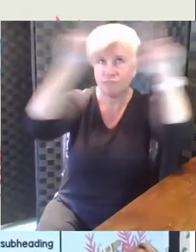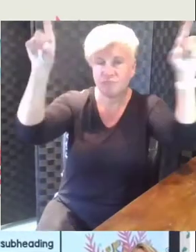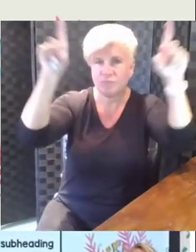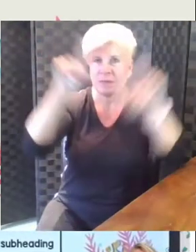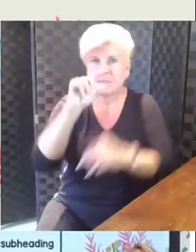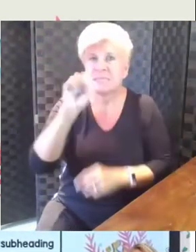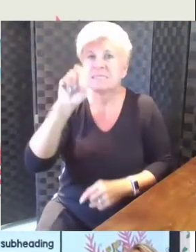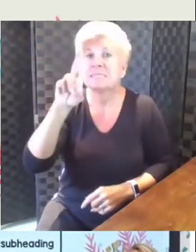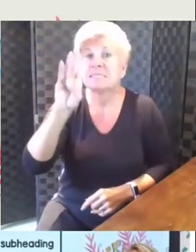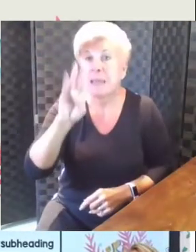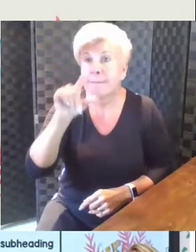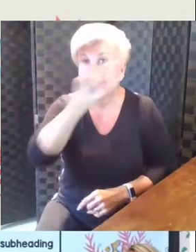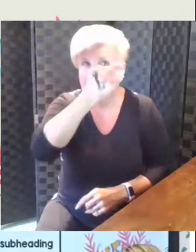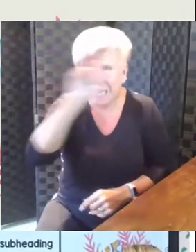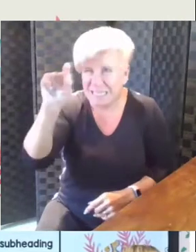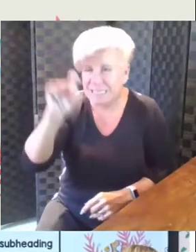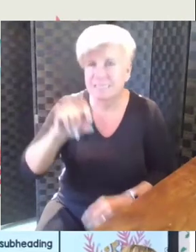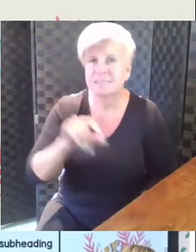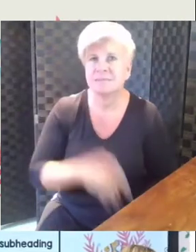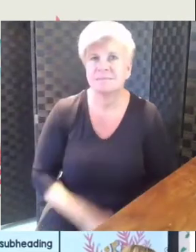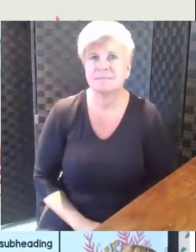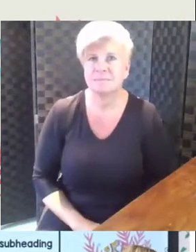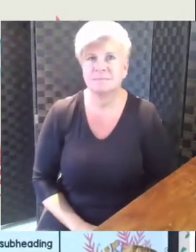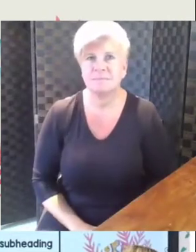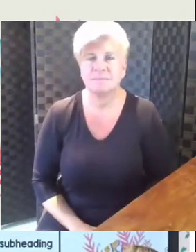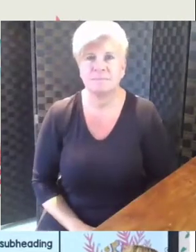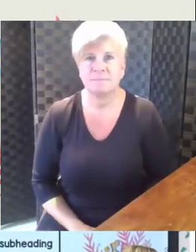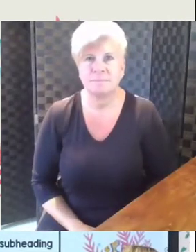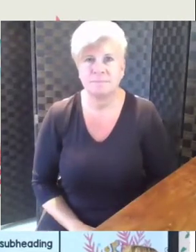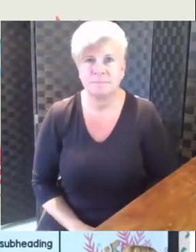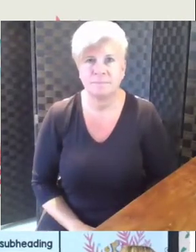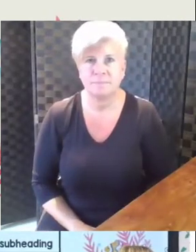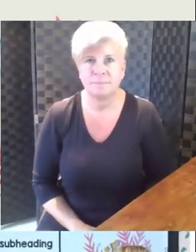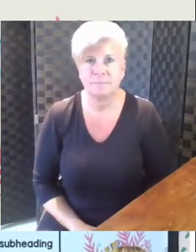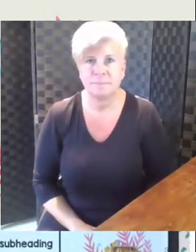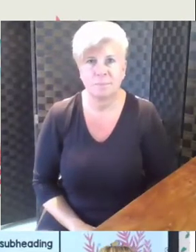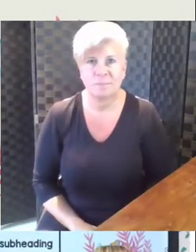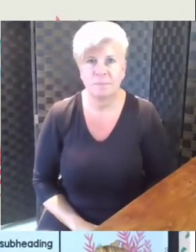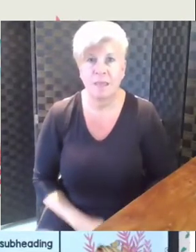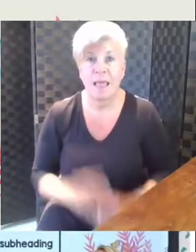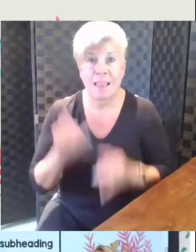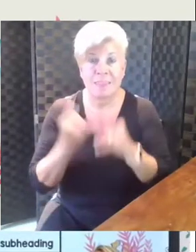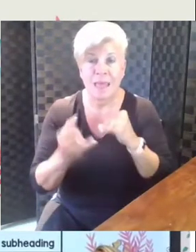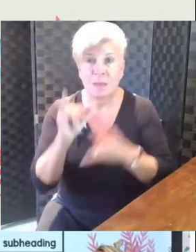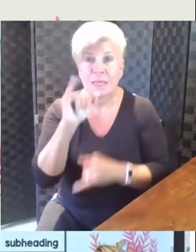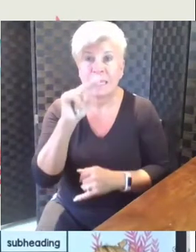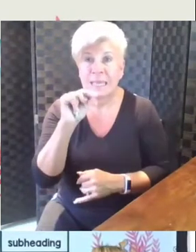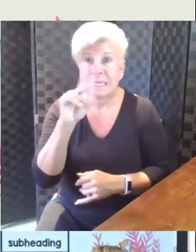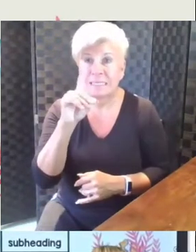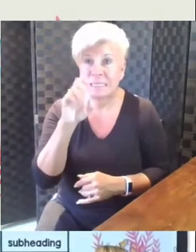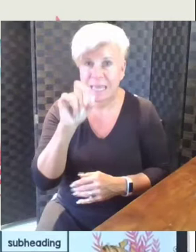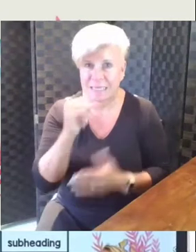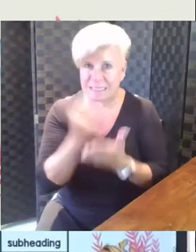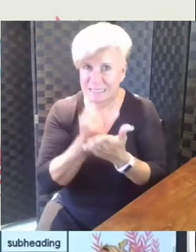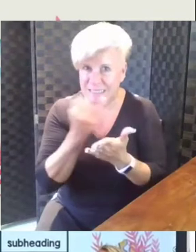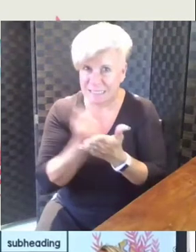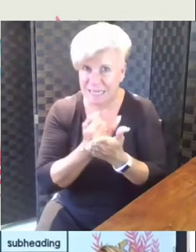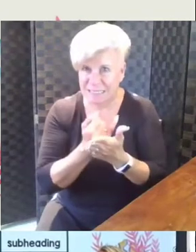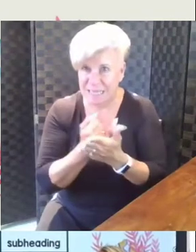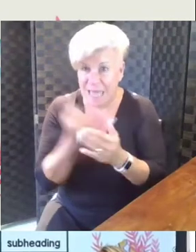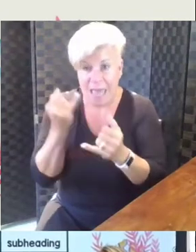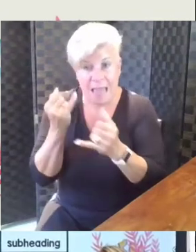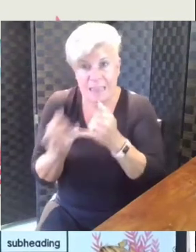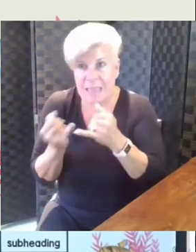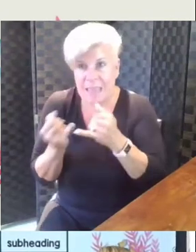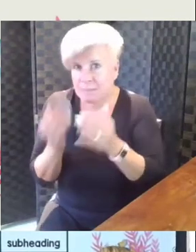are usually the title of smaller sections or paragraphs. And the last one is an index. An index is at the very